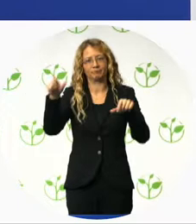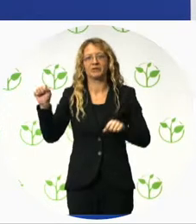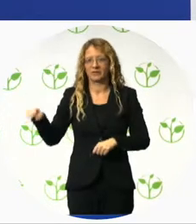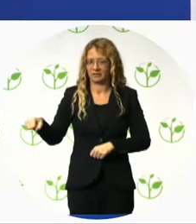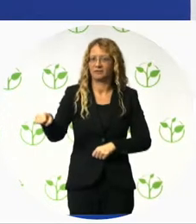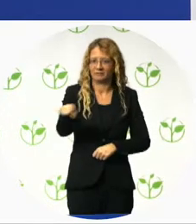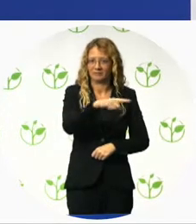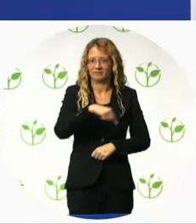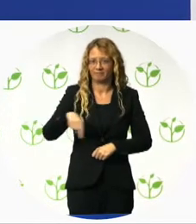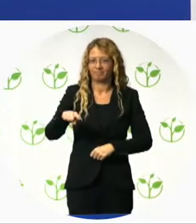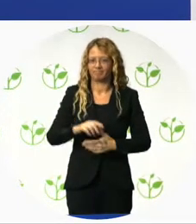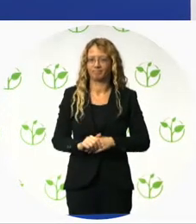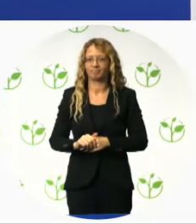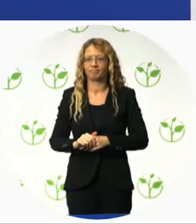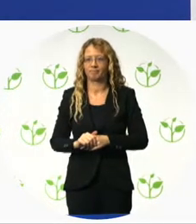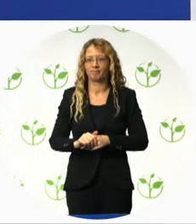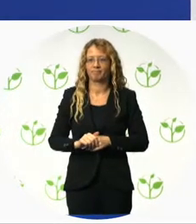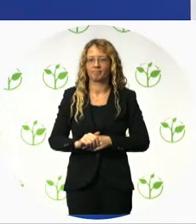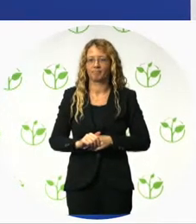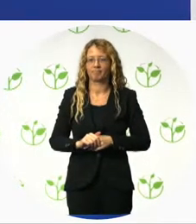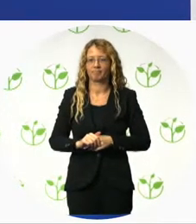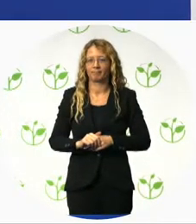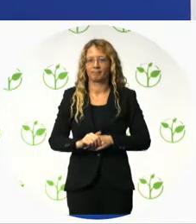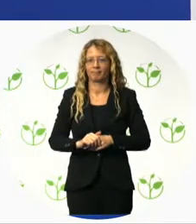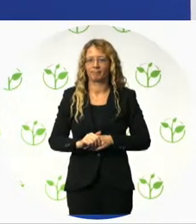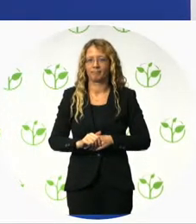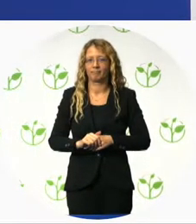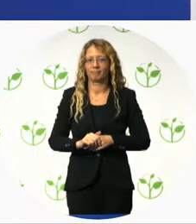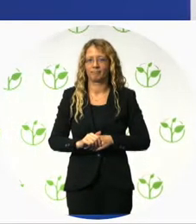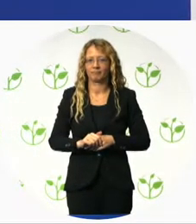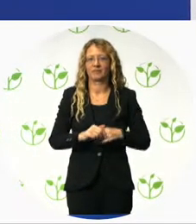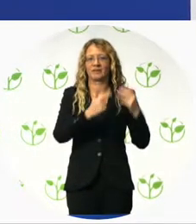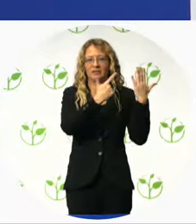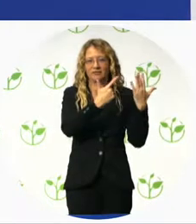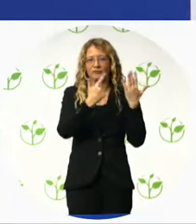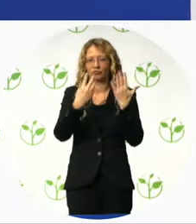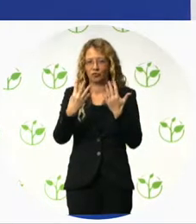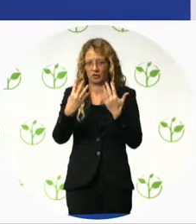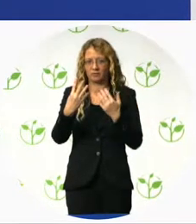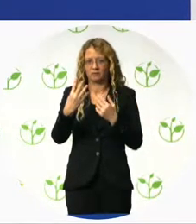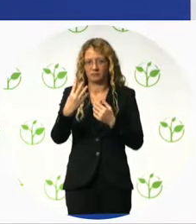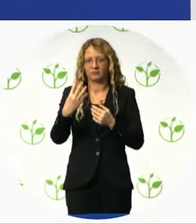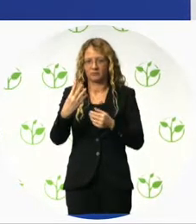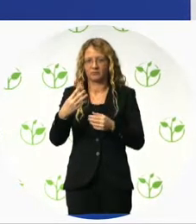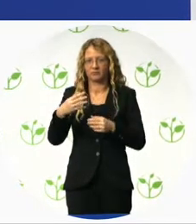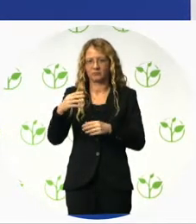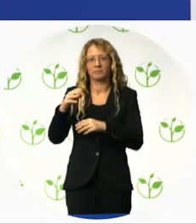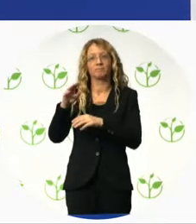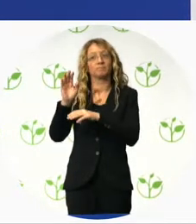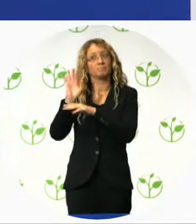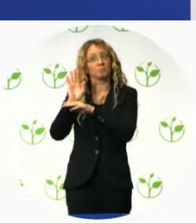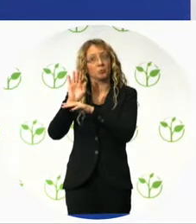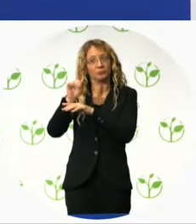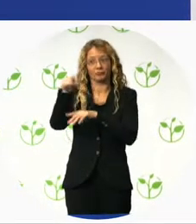This is part of a policy that aims at attending over 2 million people